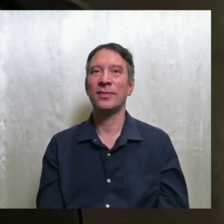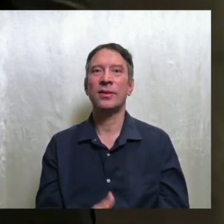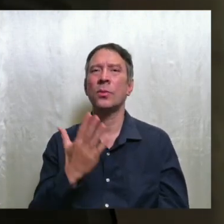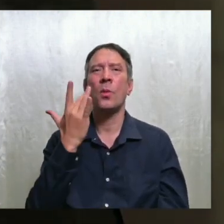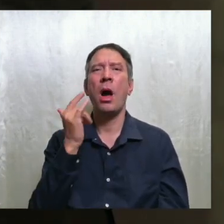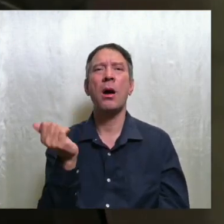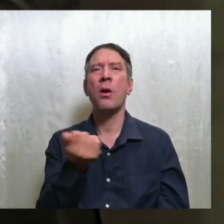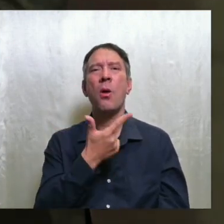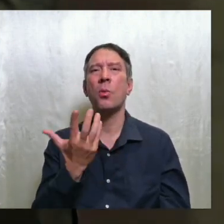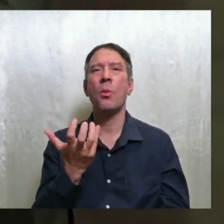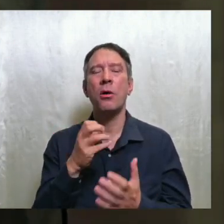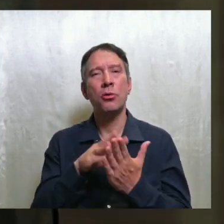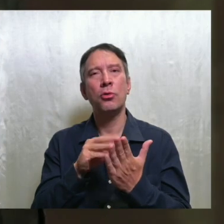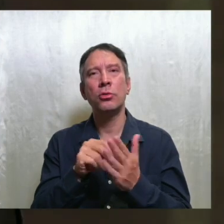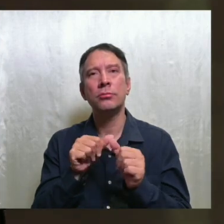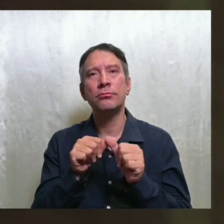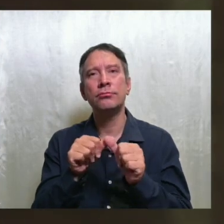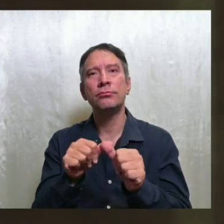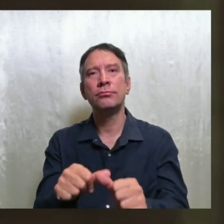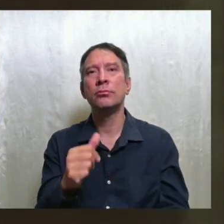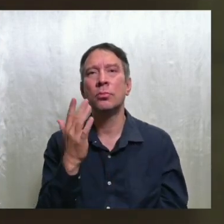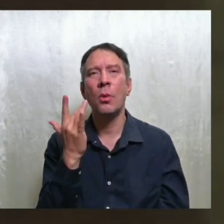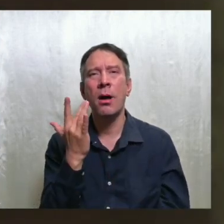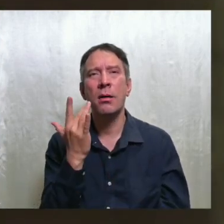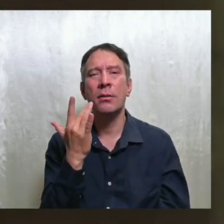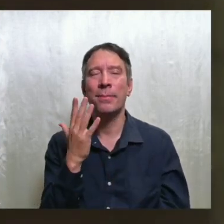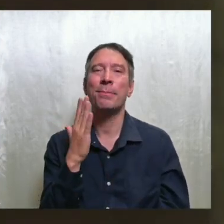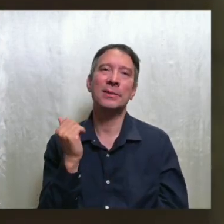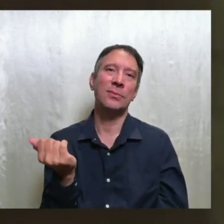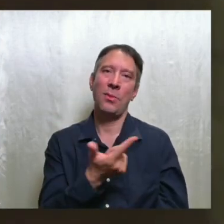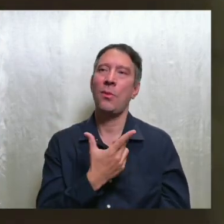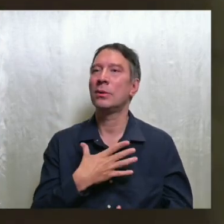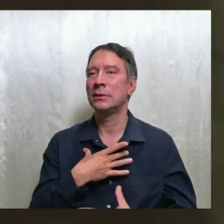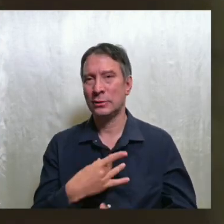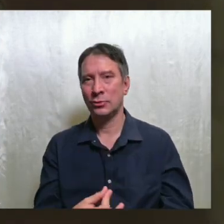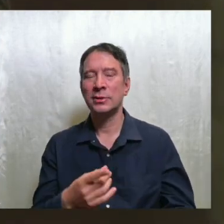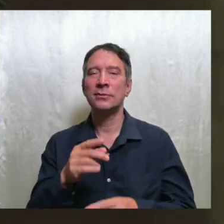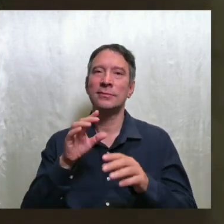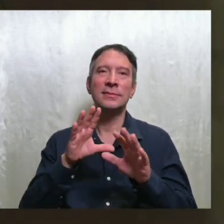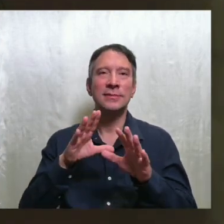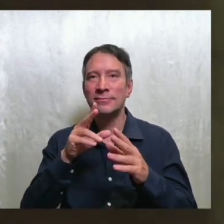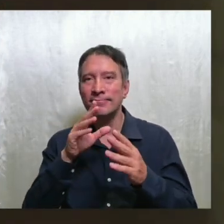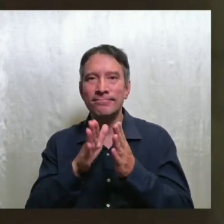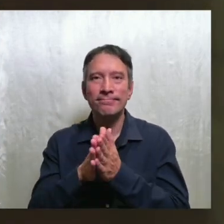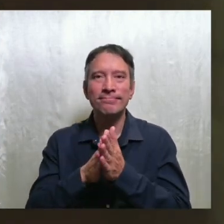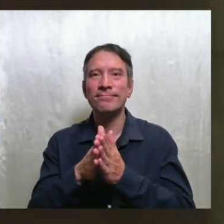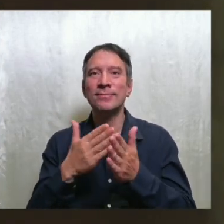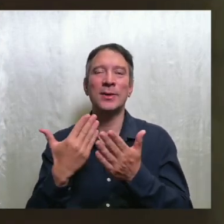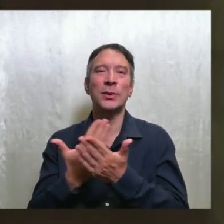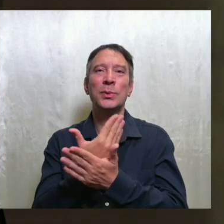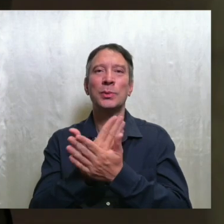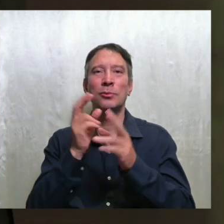it. Maybe we have a learning mindset. We just want to continue learning because that's what gave us a